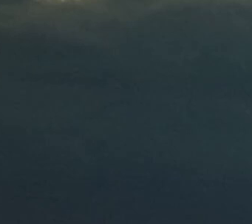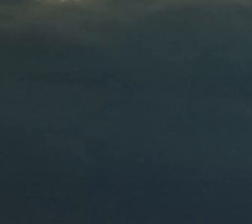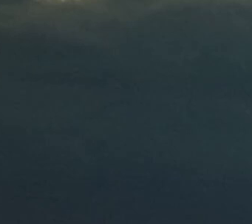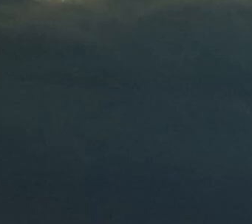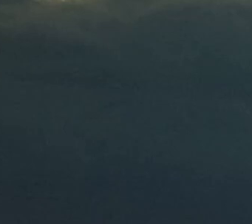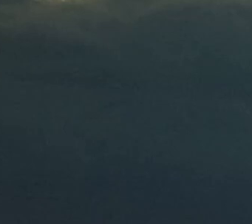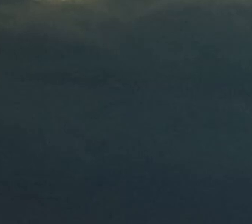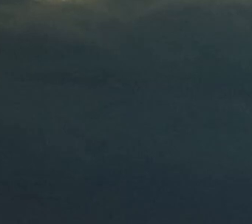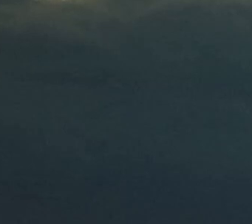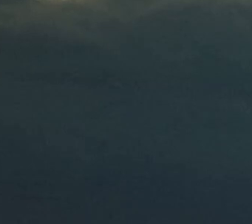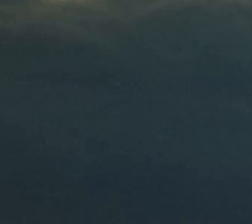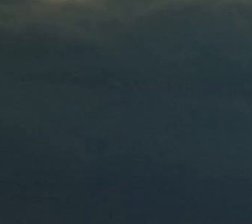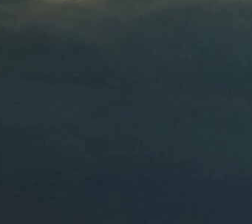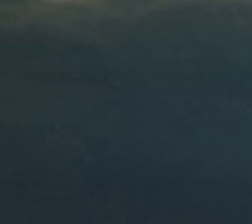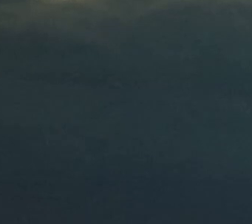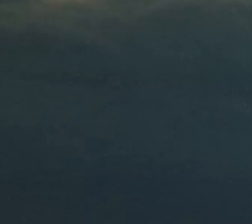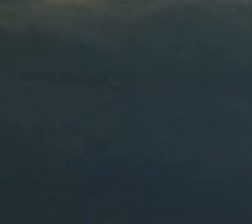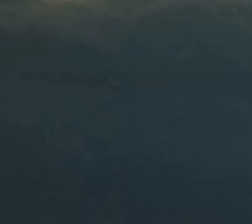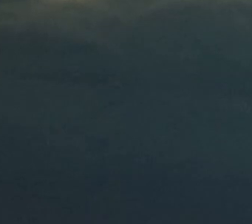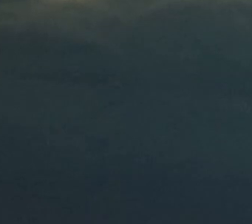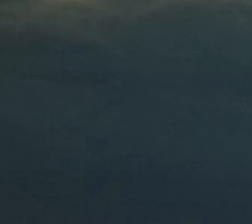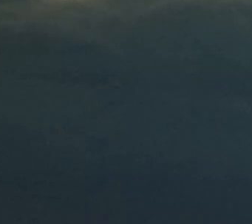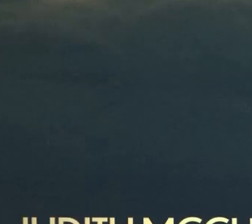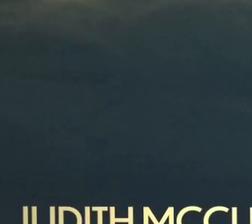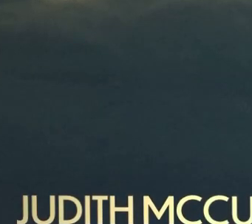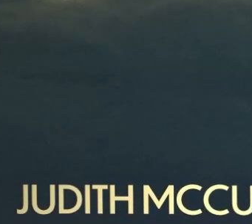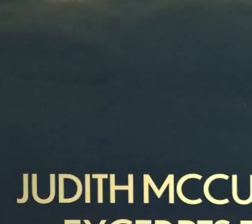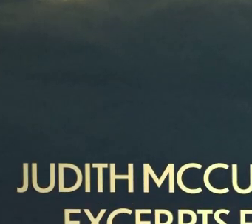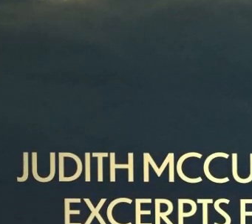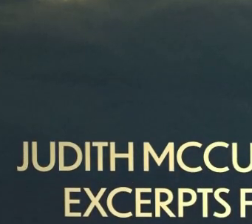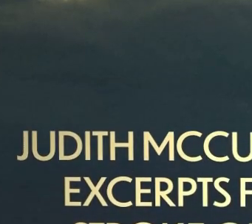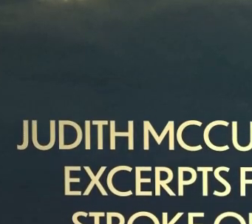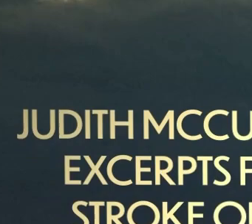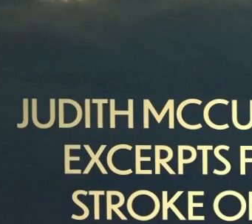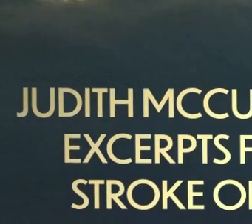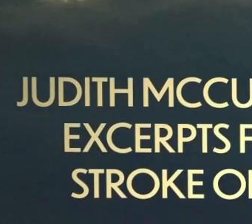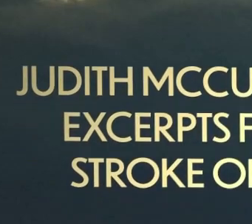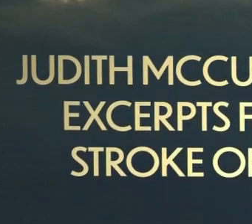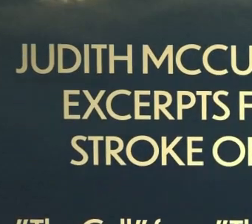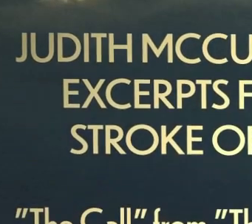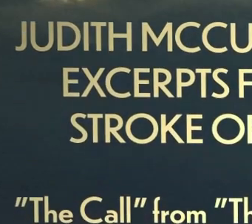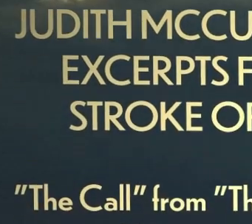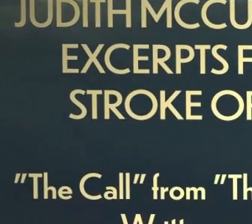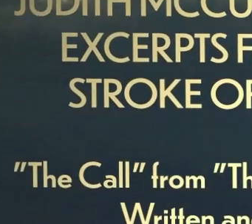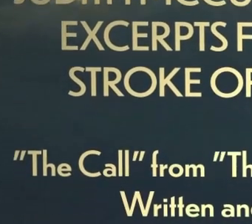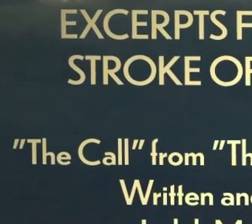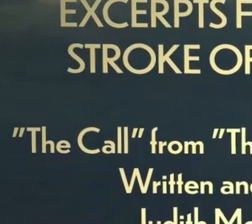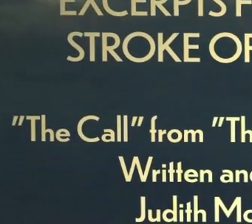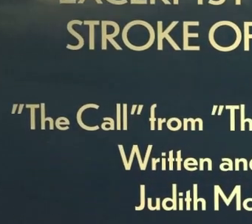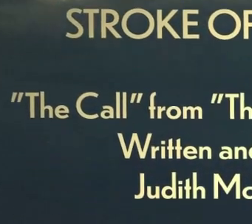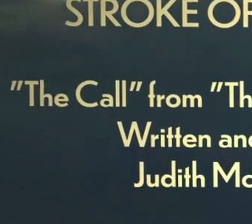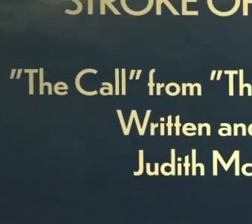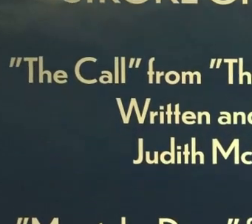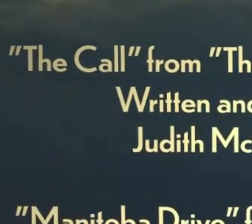The Call, from The Stroke of a Foot, written and read by Judith McCudden. Manitoba Drive, from The Stroke of a Foot, written and